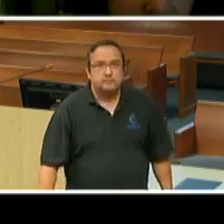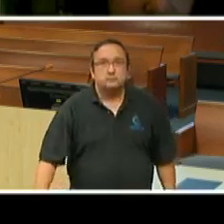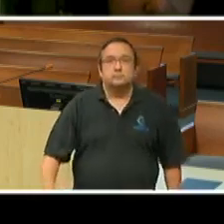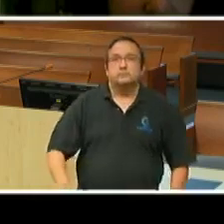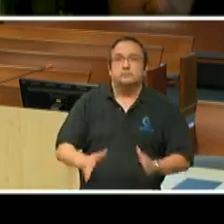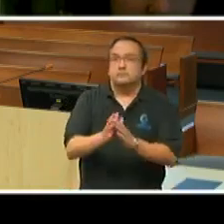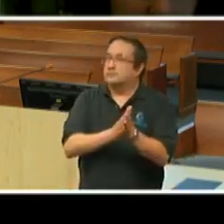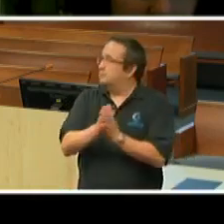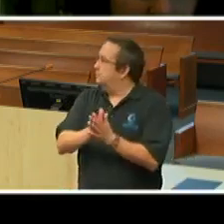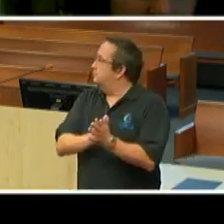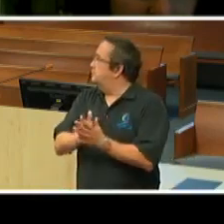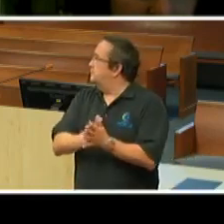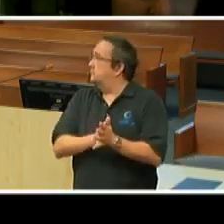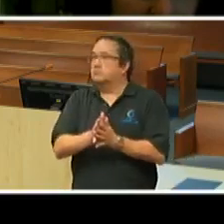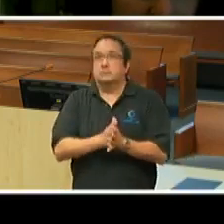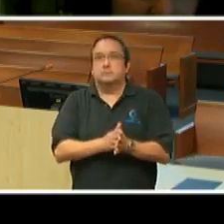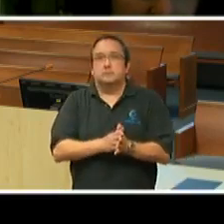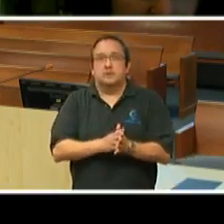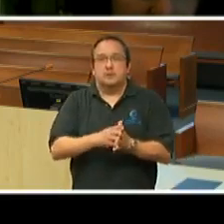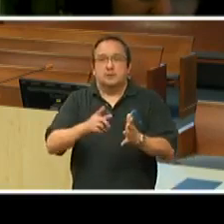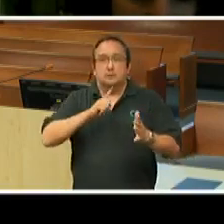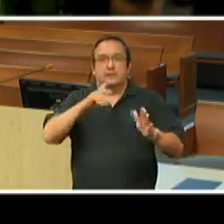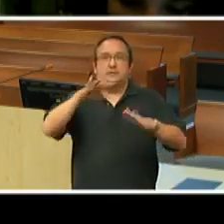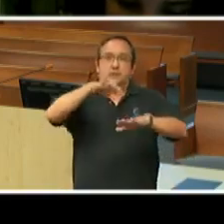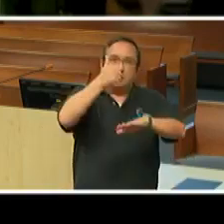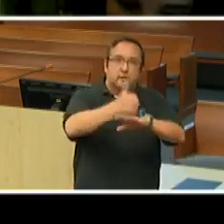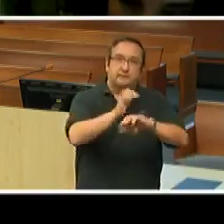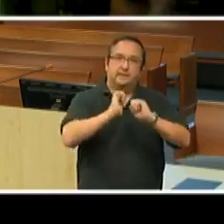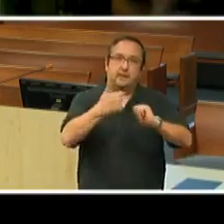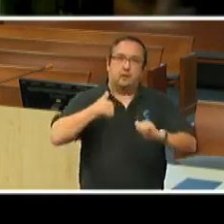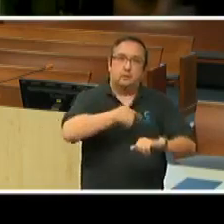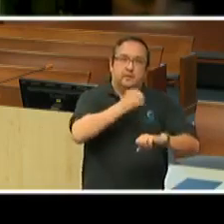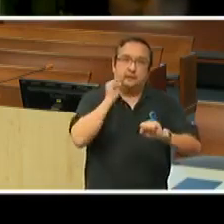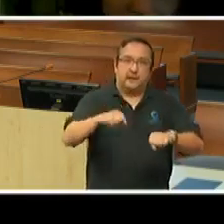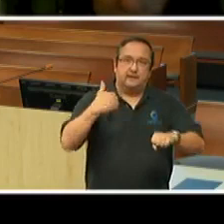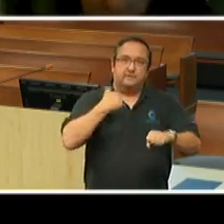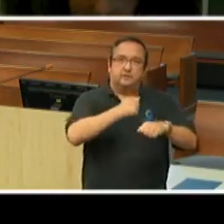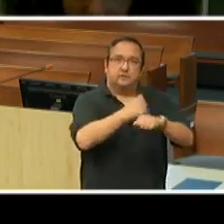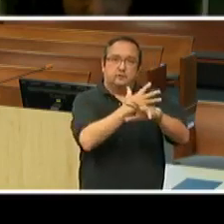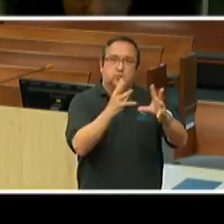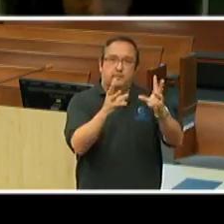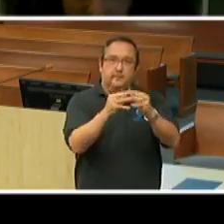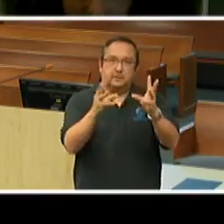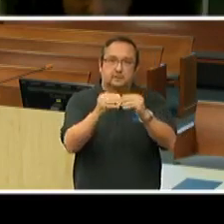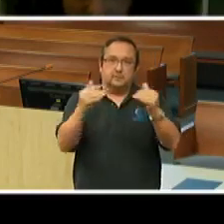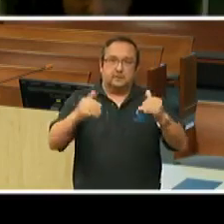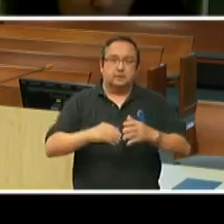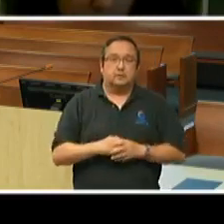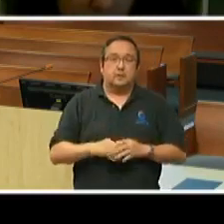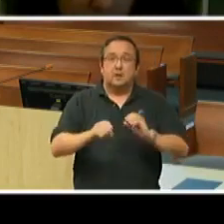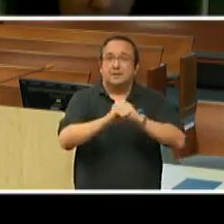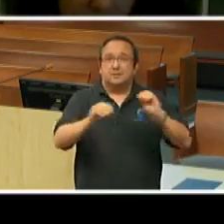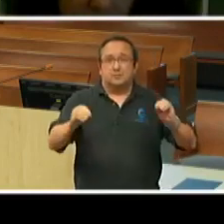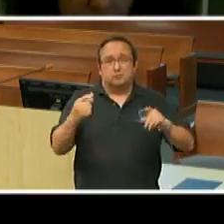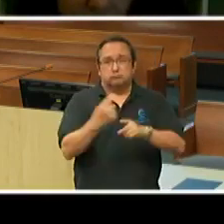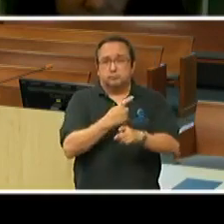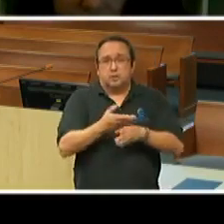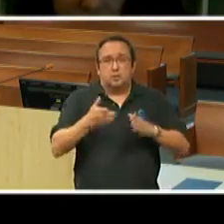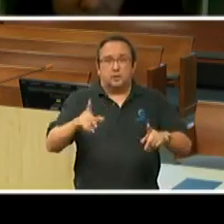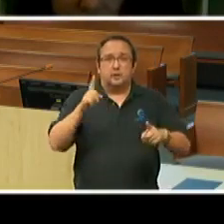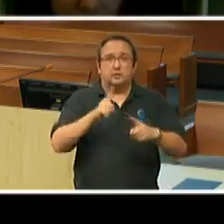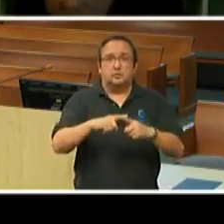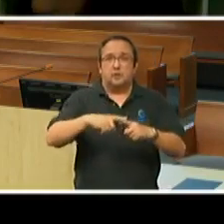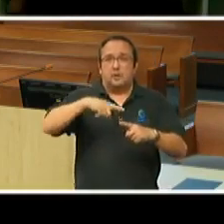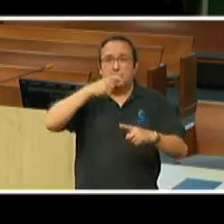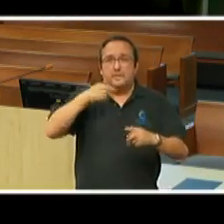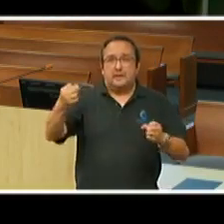is it codifies how we're allowed to have these virtual meetings. We have no practical way of taking public input